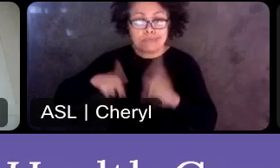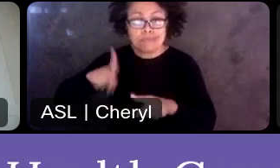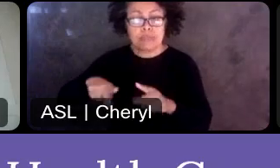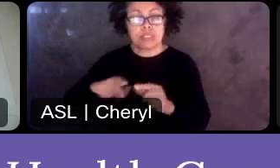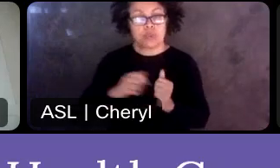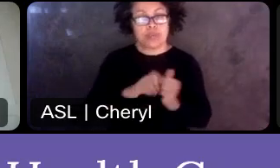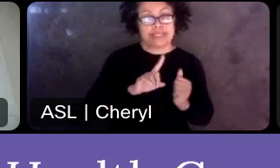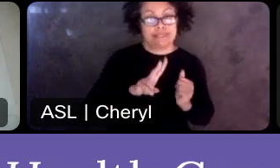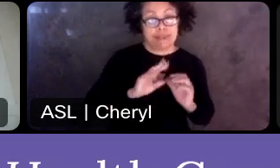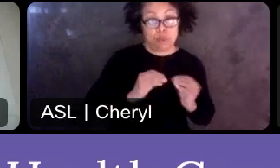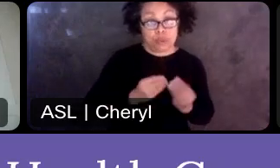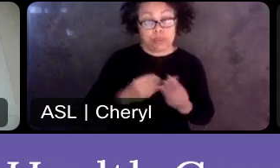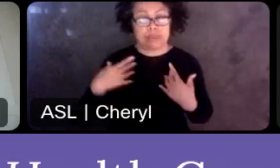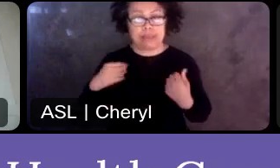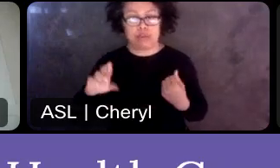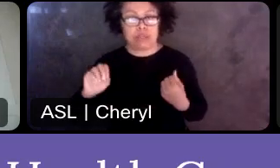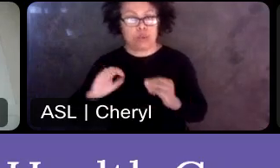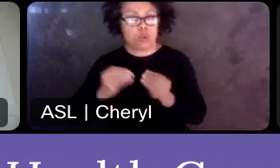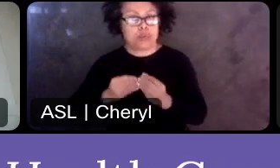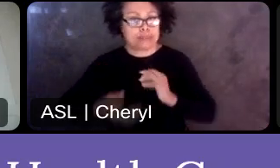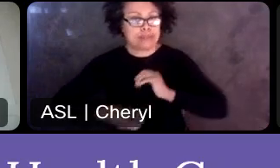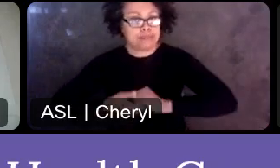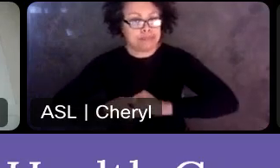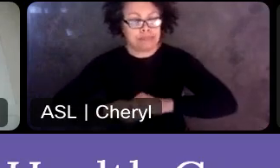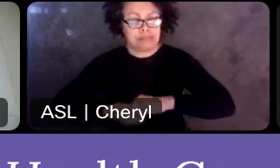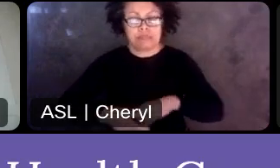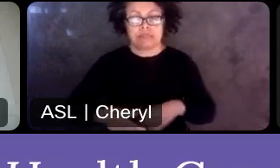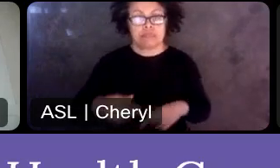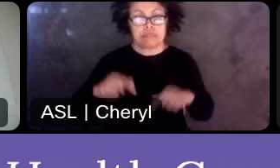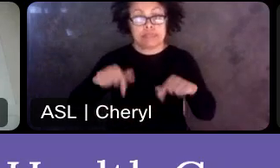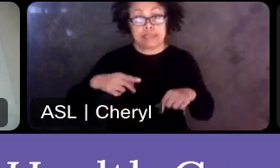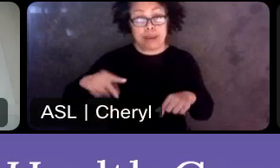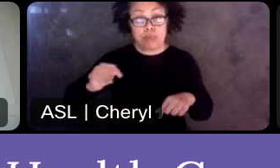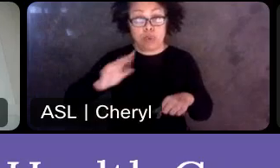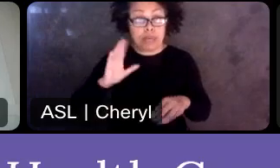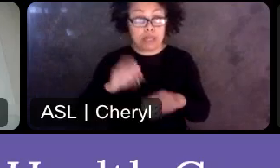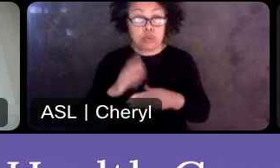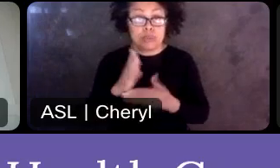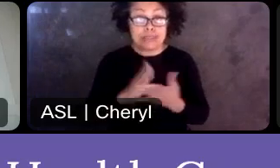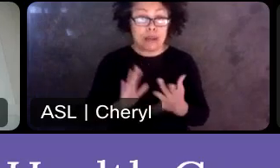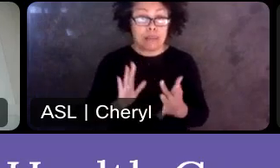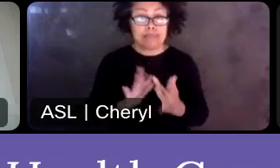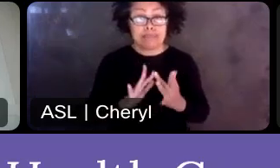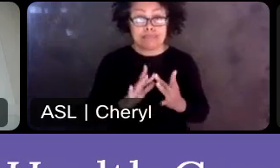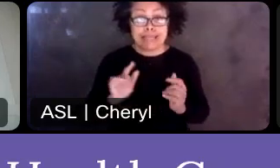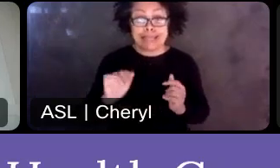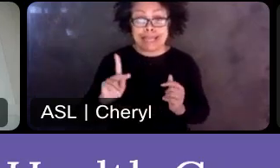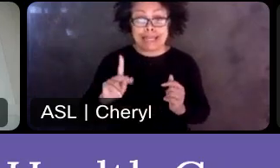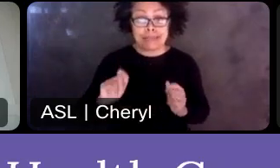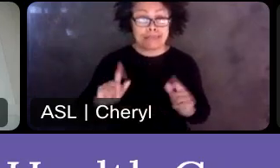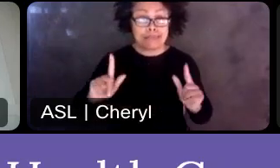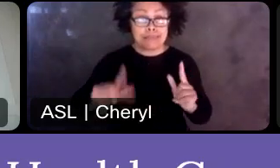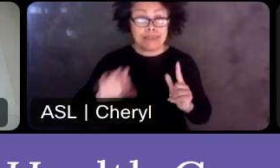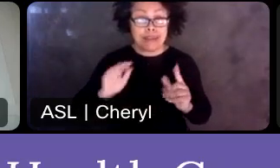violence and healthcare organizations. I've included in this PowerPoint links to some of their work. The first